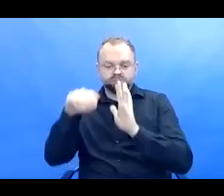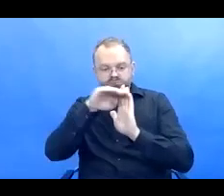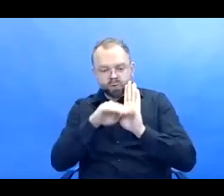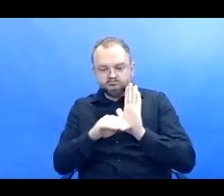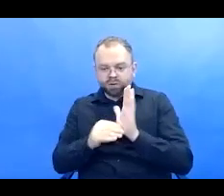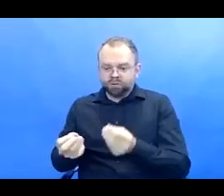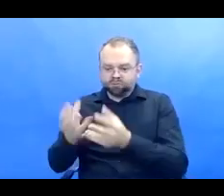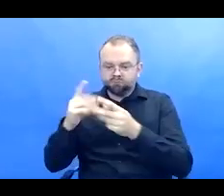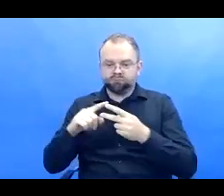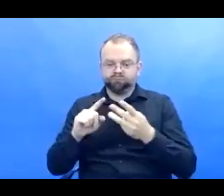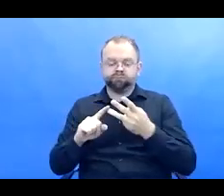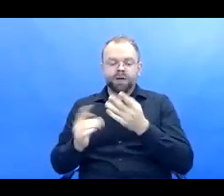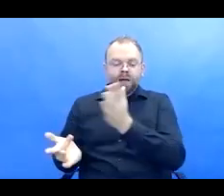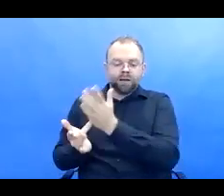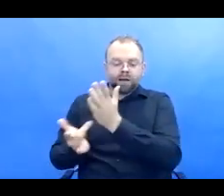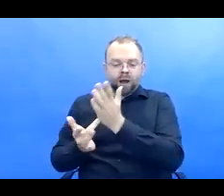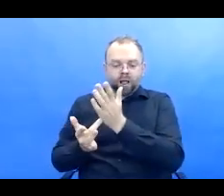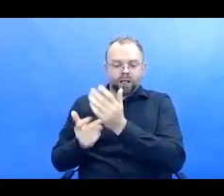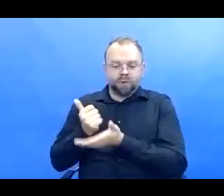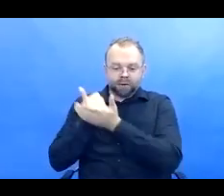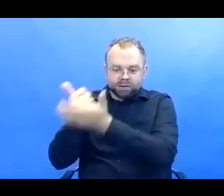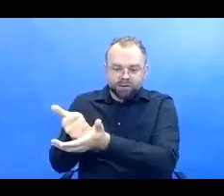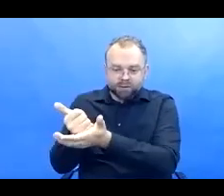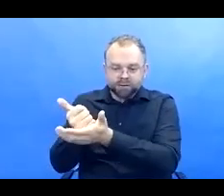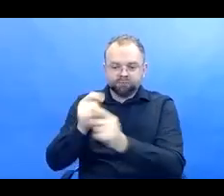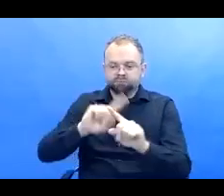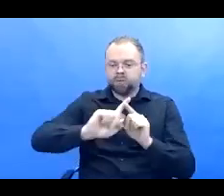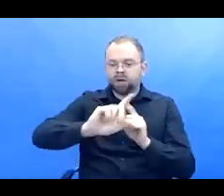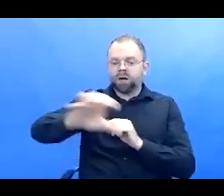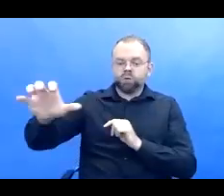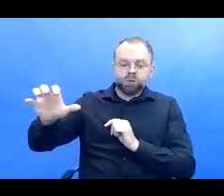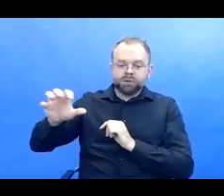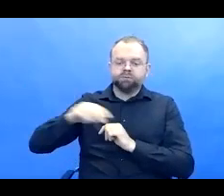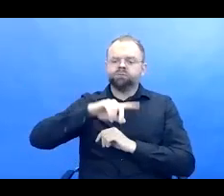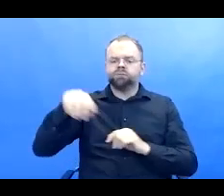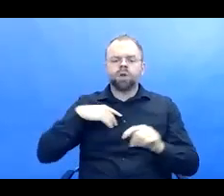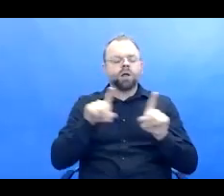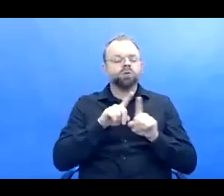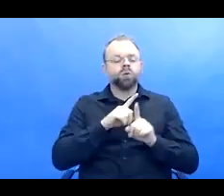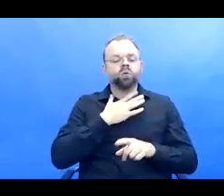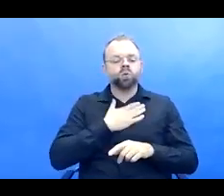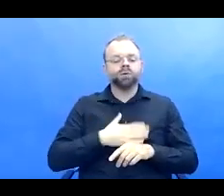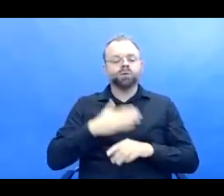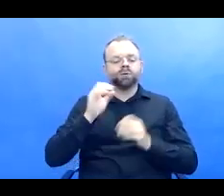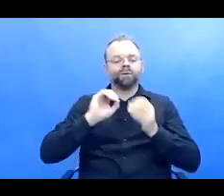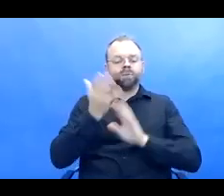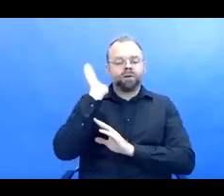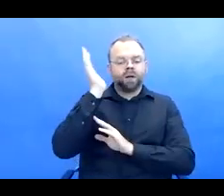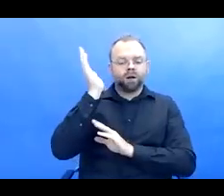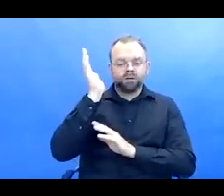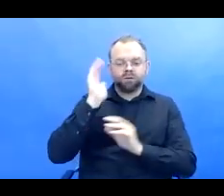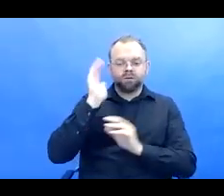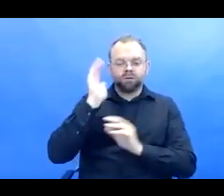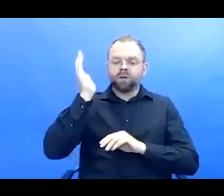have that unified understanding on issues equal to social protection, but others as well. The second component of the program is